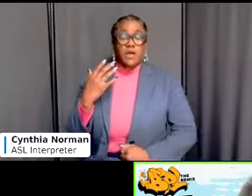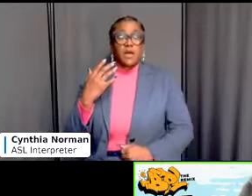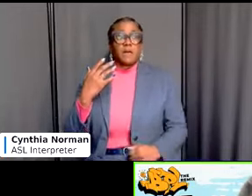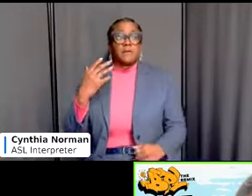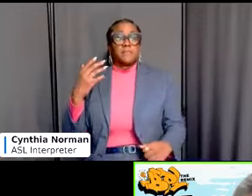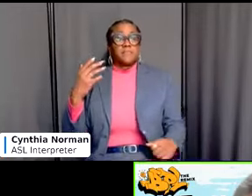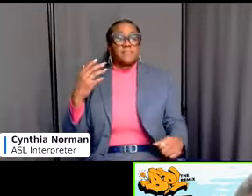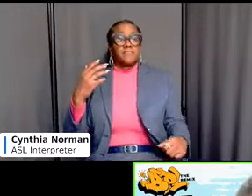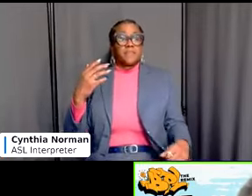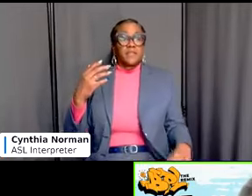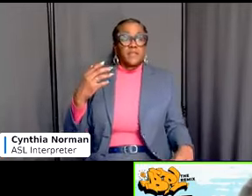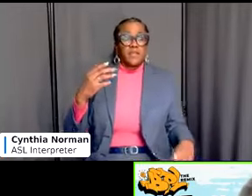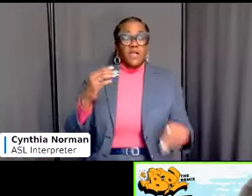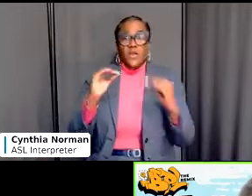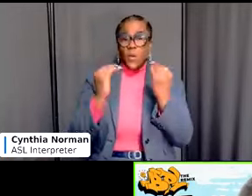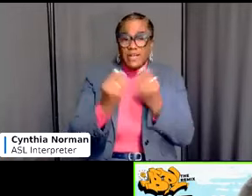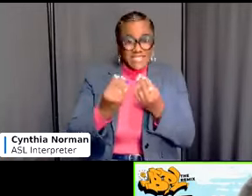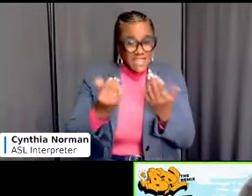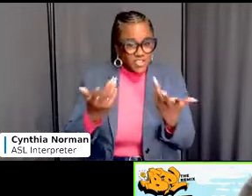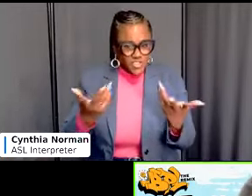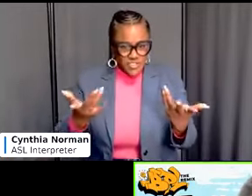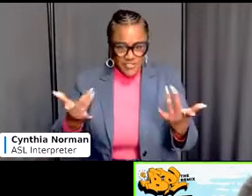the organization has just